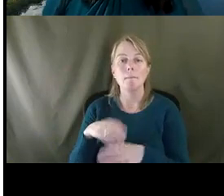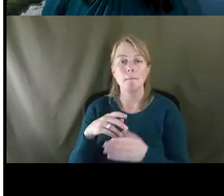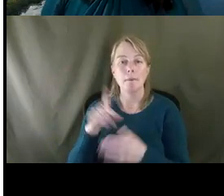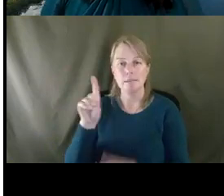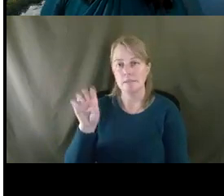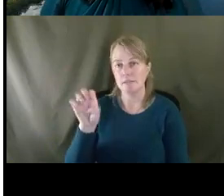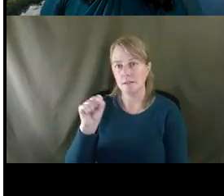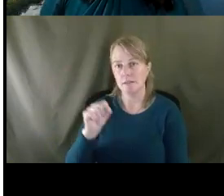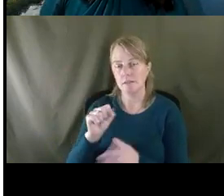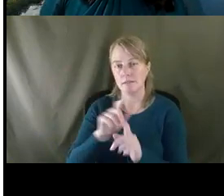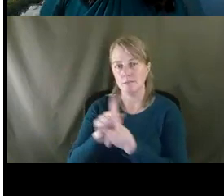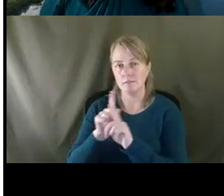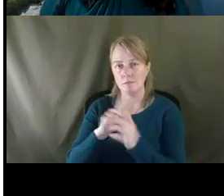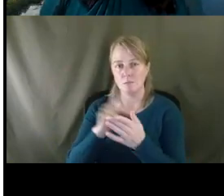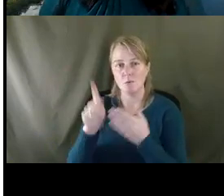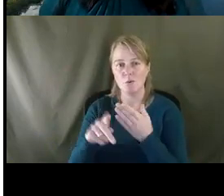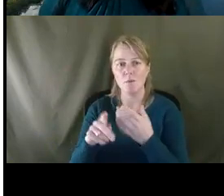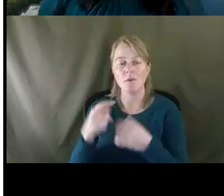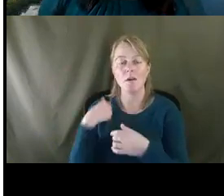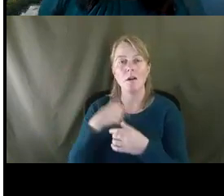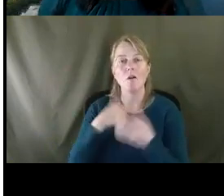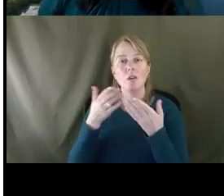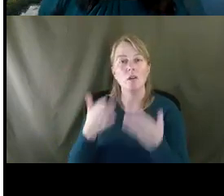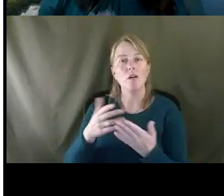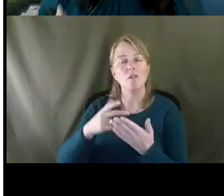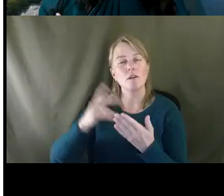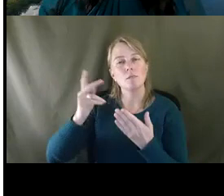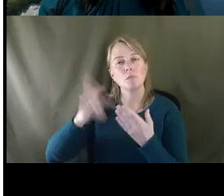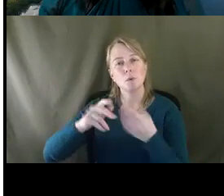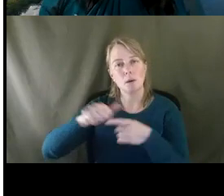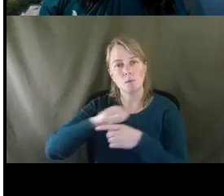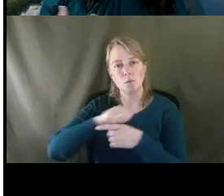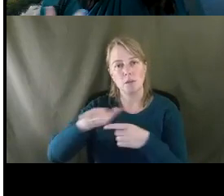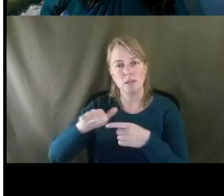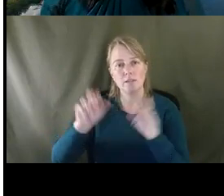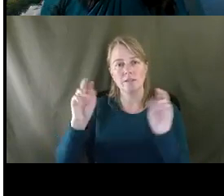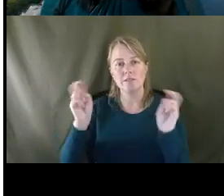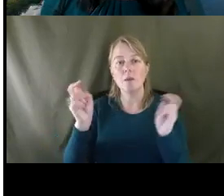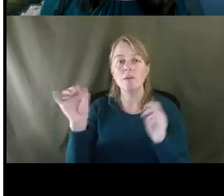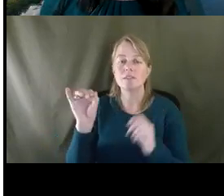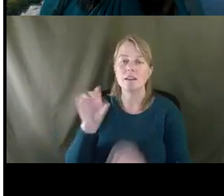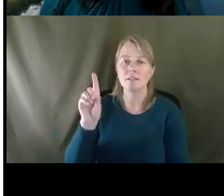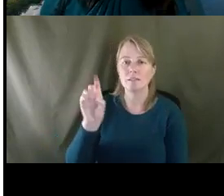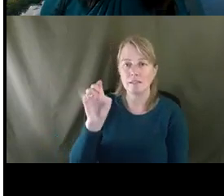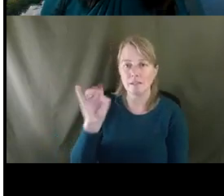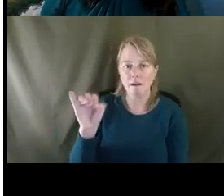program, we offer program trainings on topics such as DEI, change